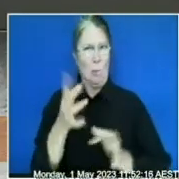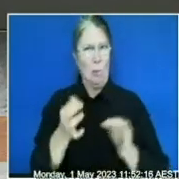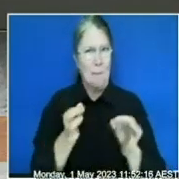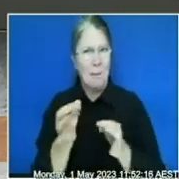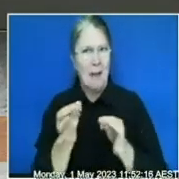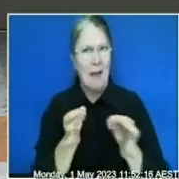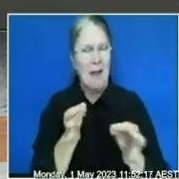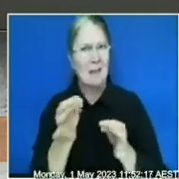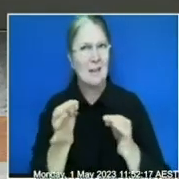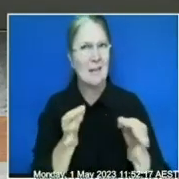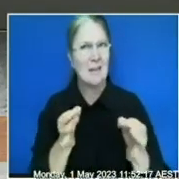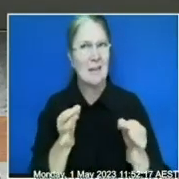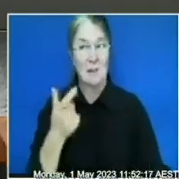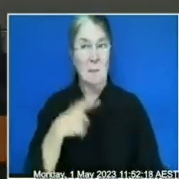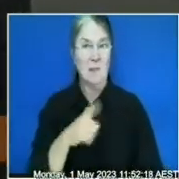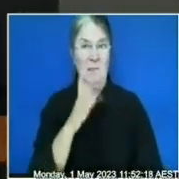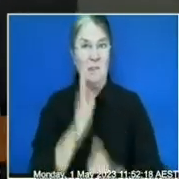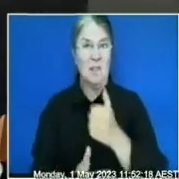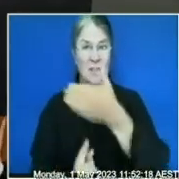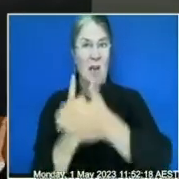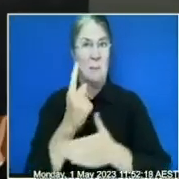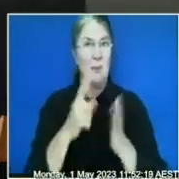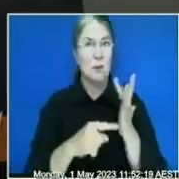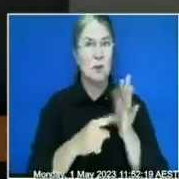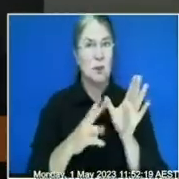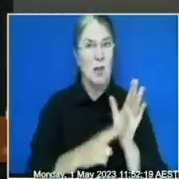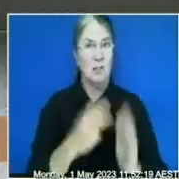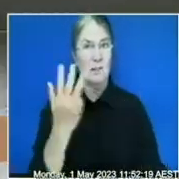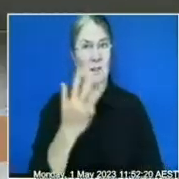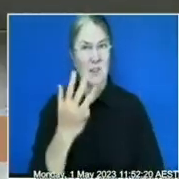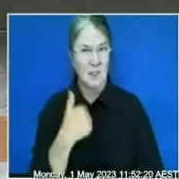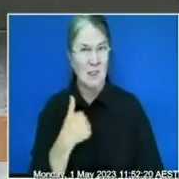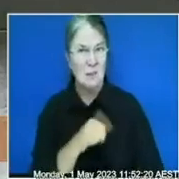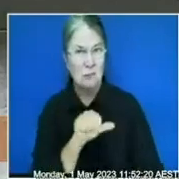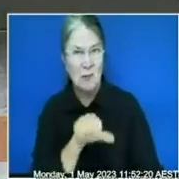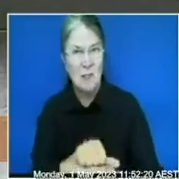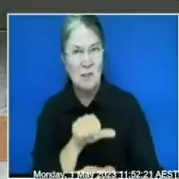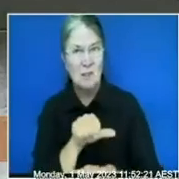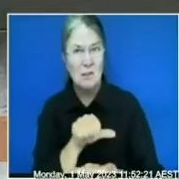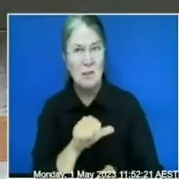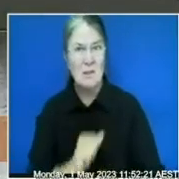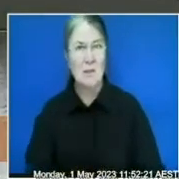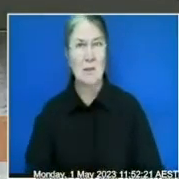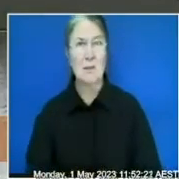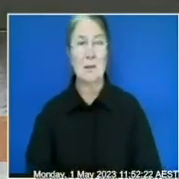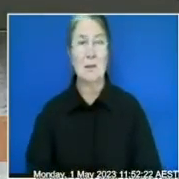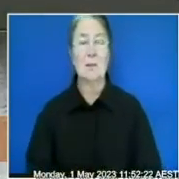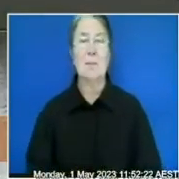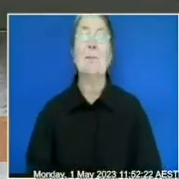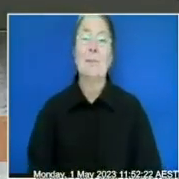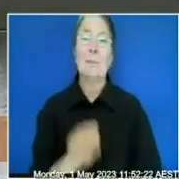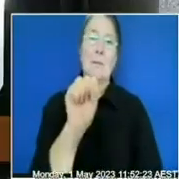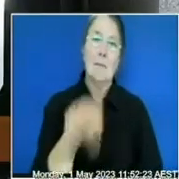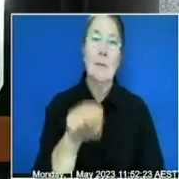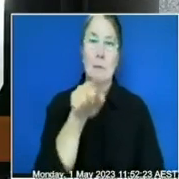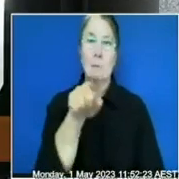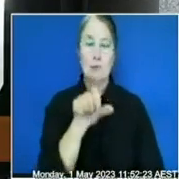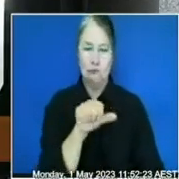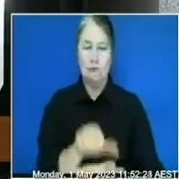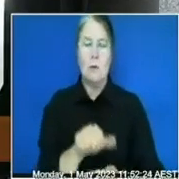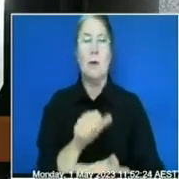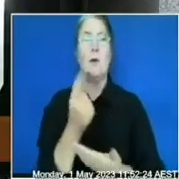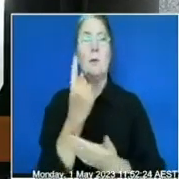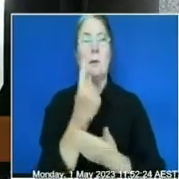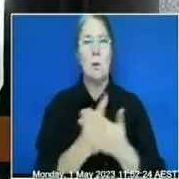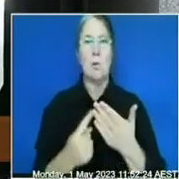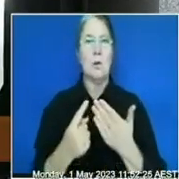So not all of them were, and we have partners at each of the sites. So there's a health partner and there's also a justice partner that's